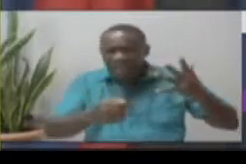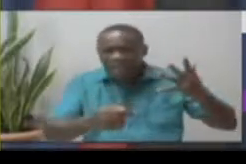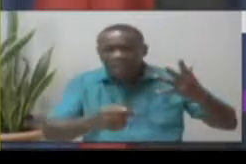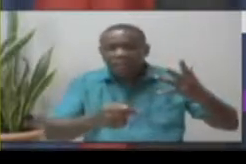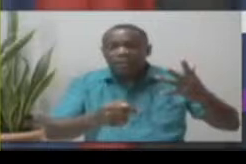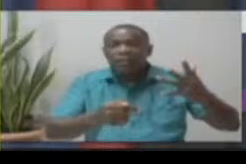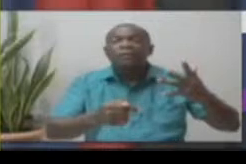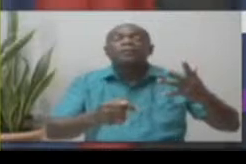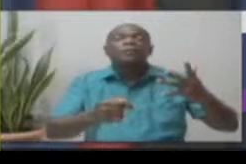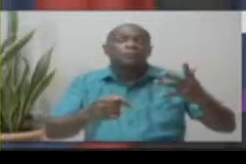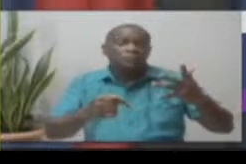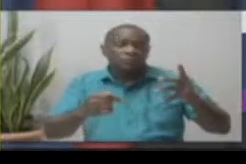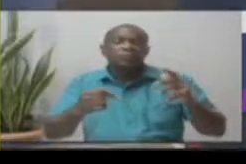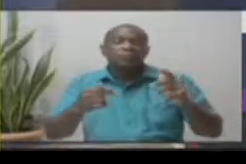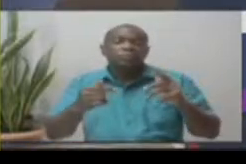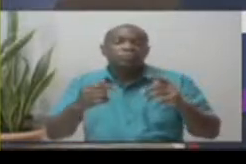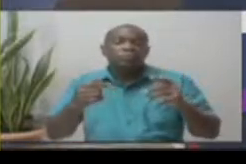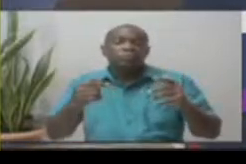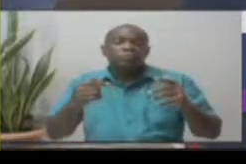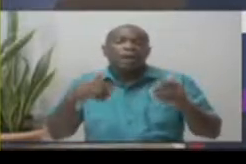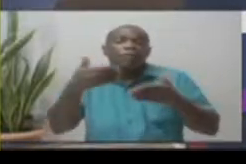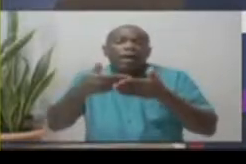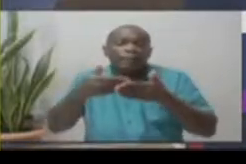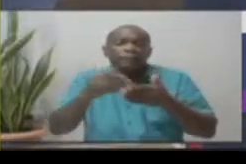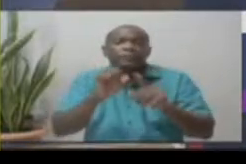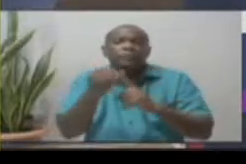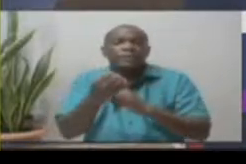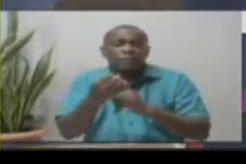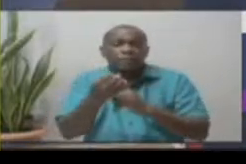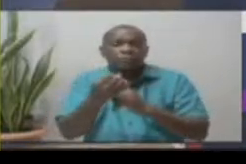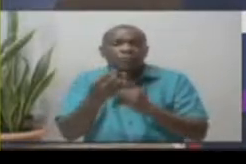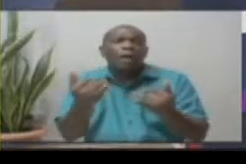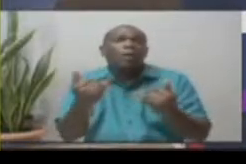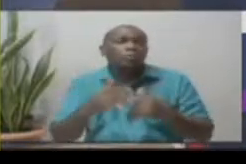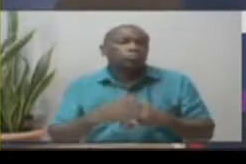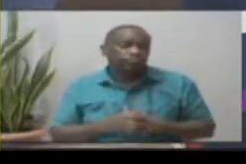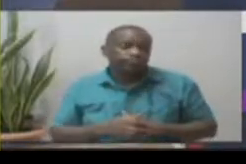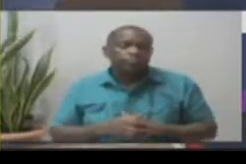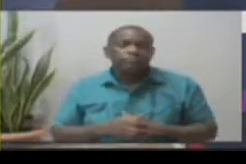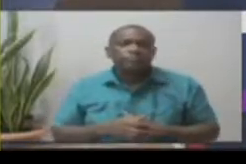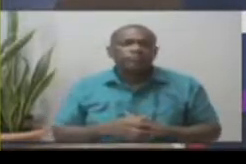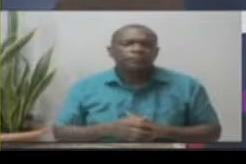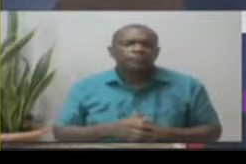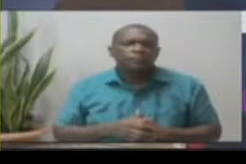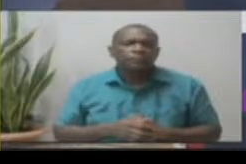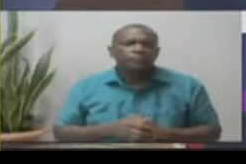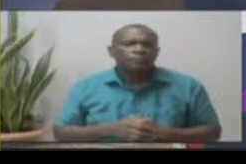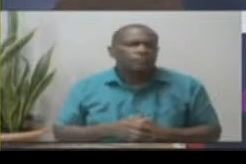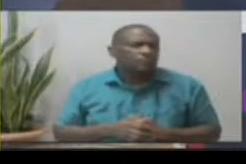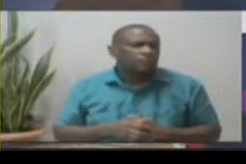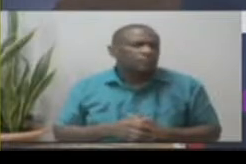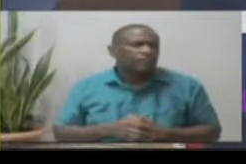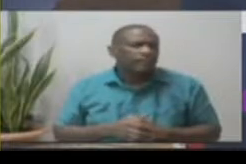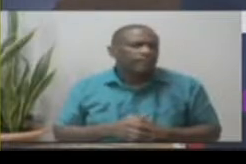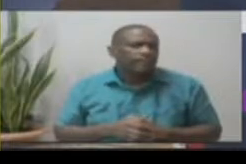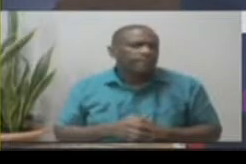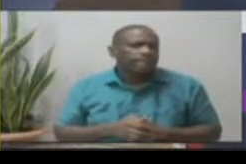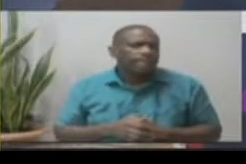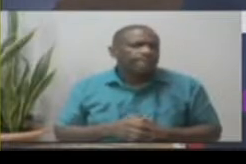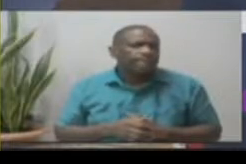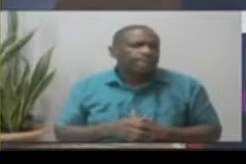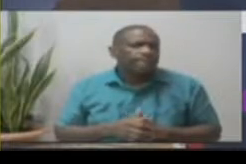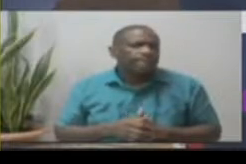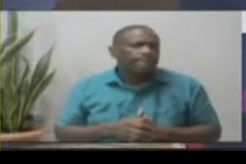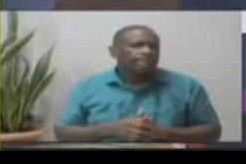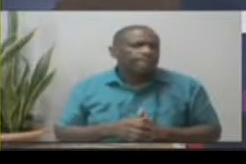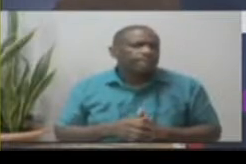Very quickly, Prime Minister. One, I know you talked about the launch on Wednesday, but in terms of whatever briefing you would have received, in terms of the Delta